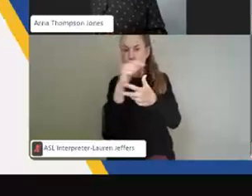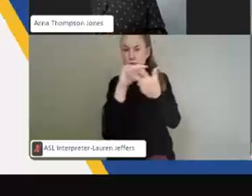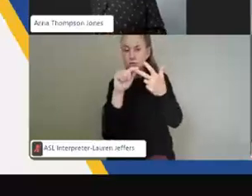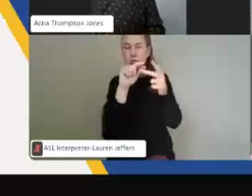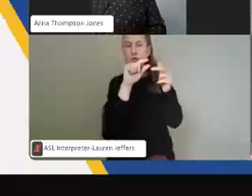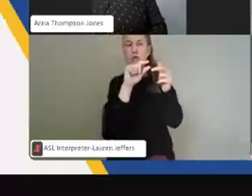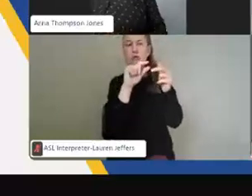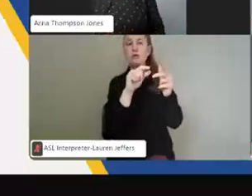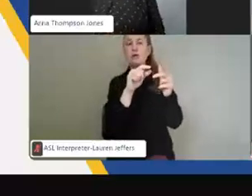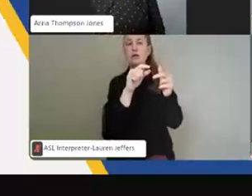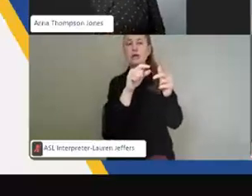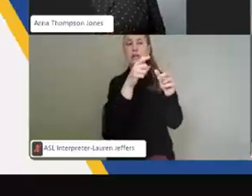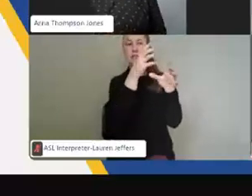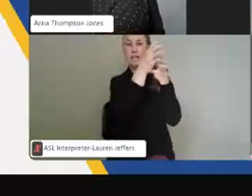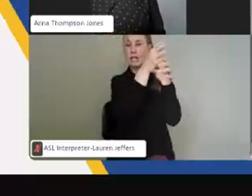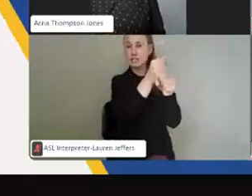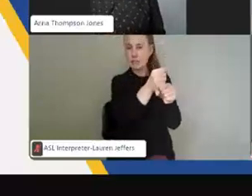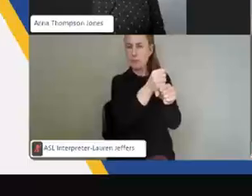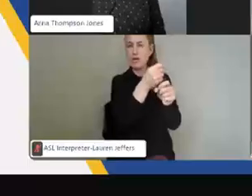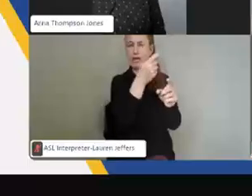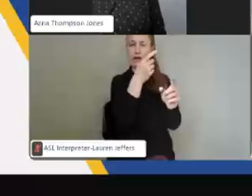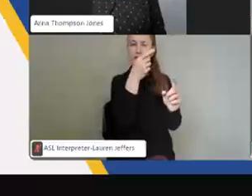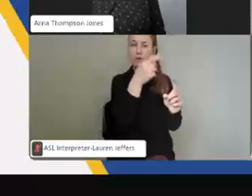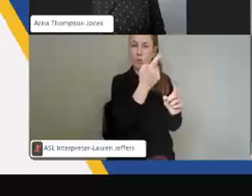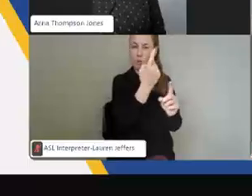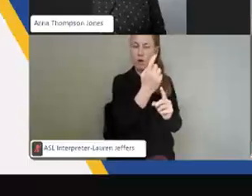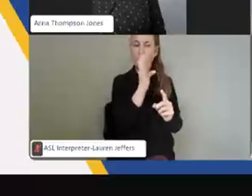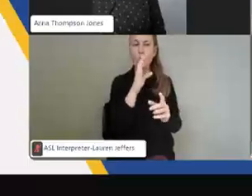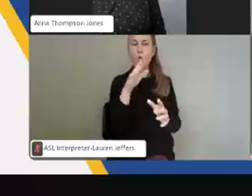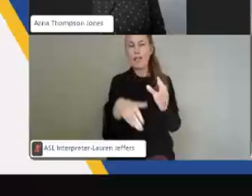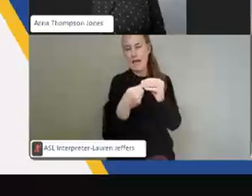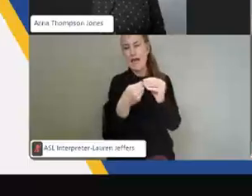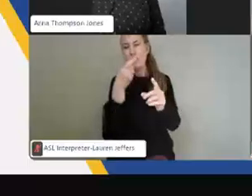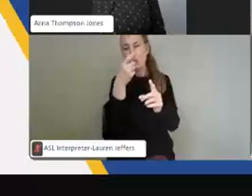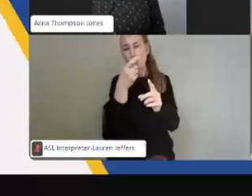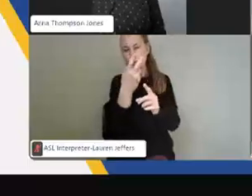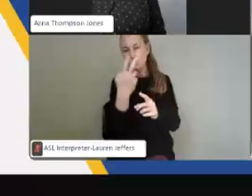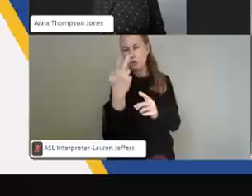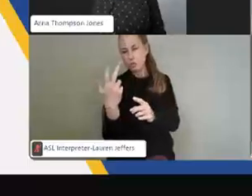have a goal 1 summary. We will add a goal 2 and goal 3 summary, and then we